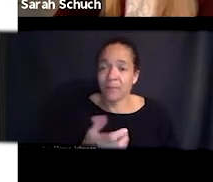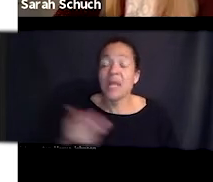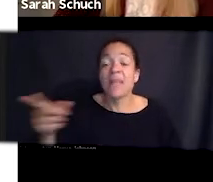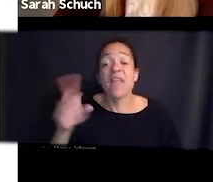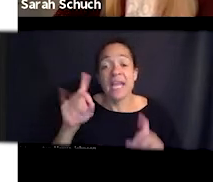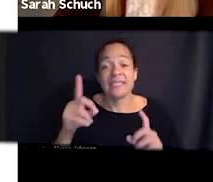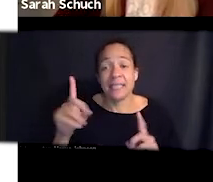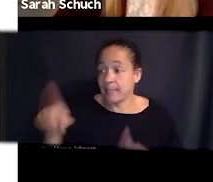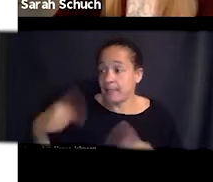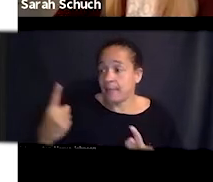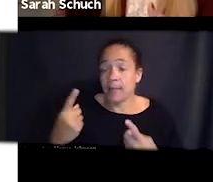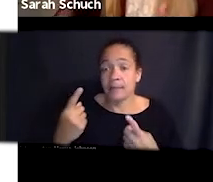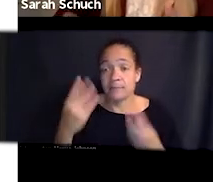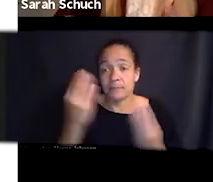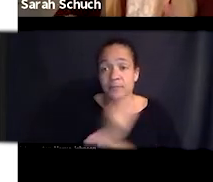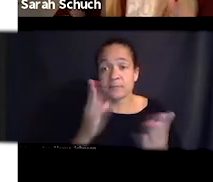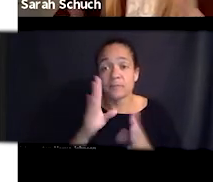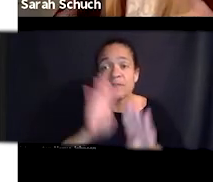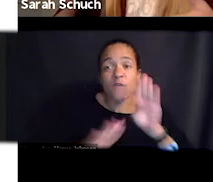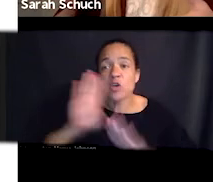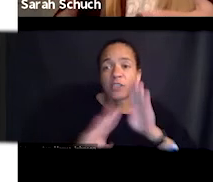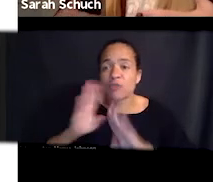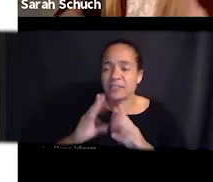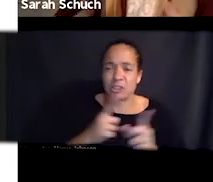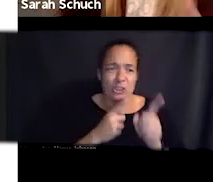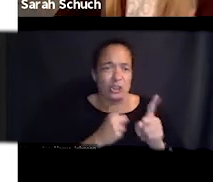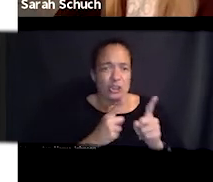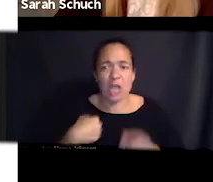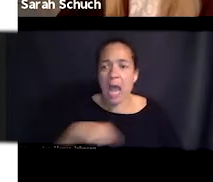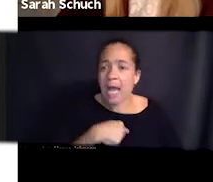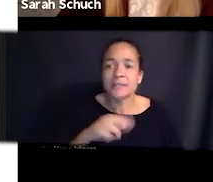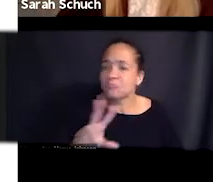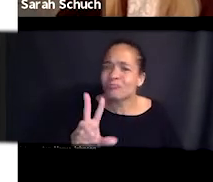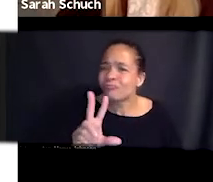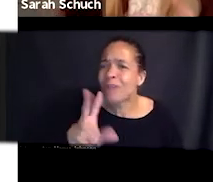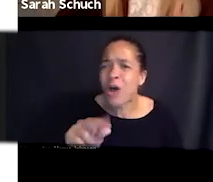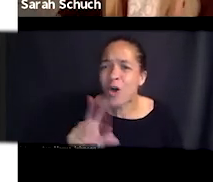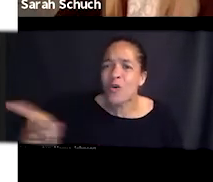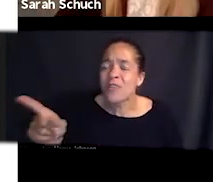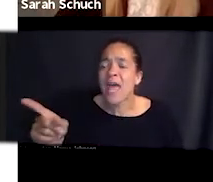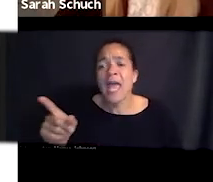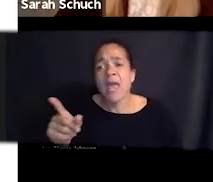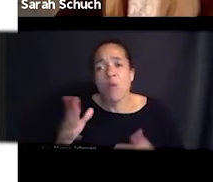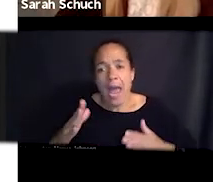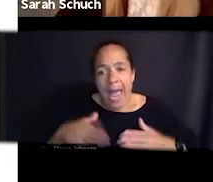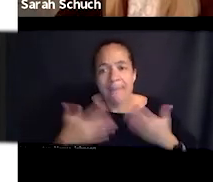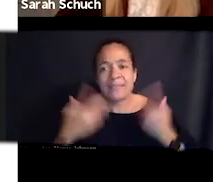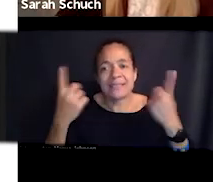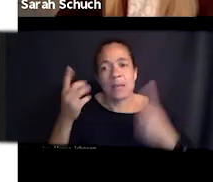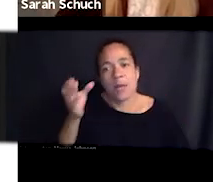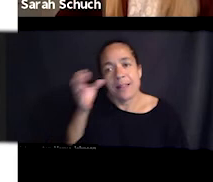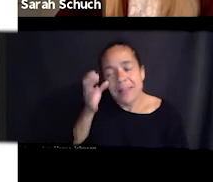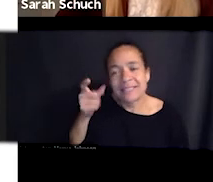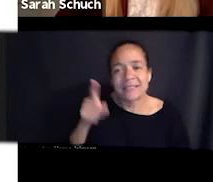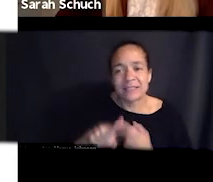were, their frustrations were toward us, but they weren't. They were just happy that people were listening. And there were a lot of other organizations in the community,